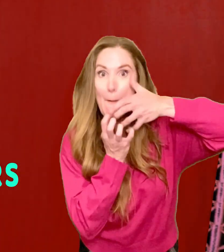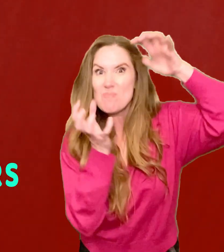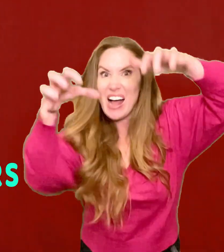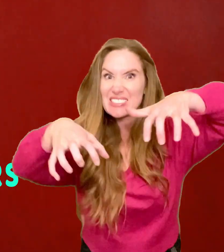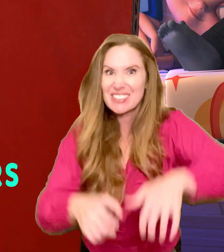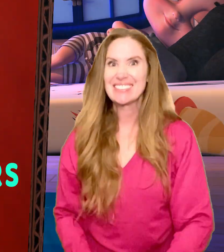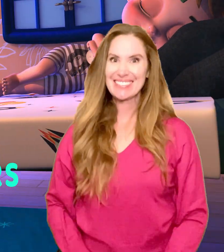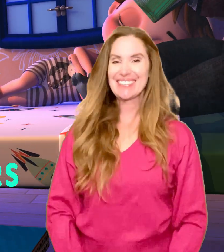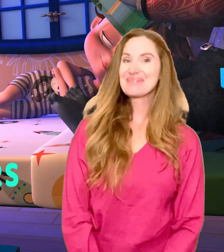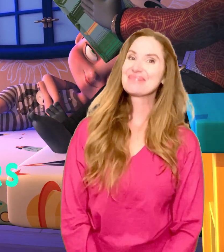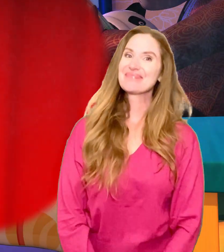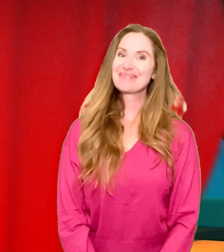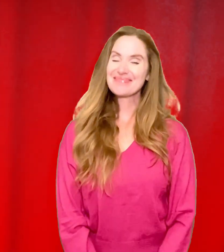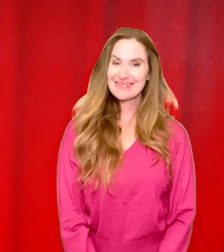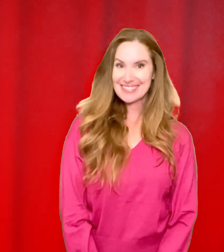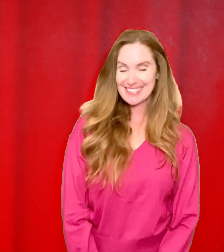Toothless monsters.